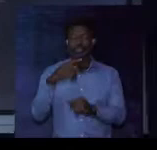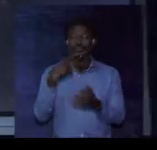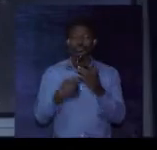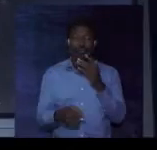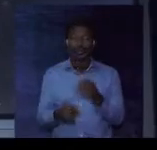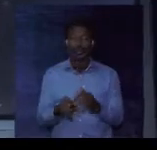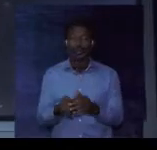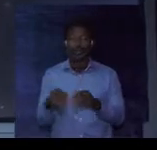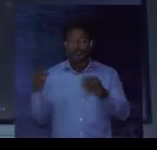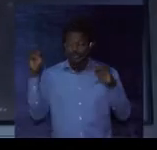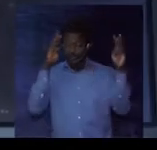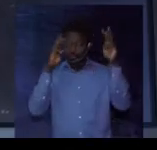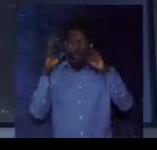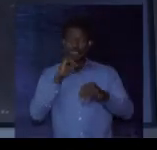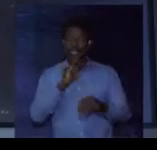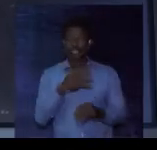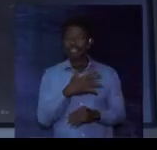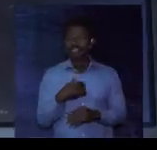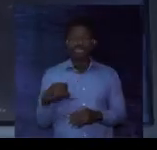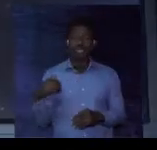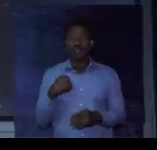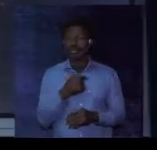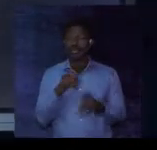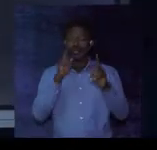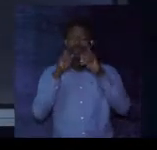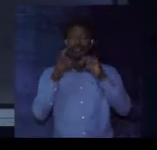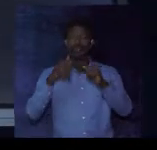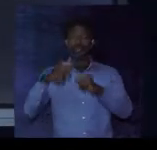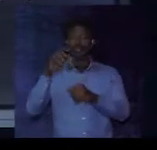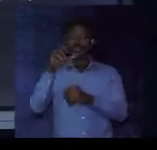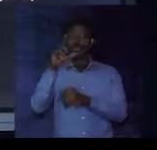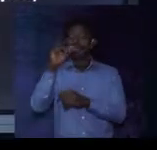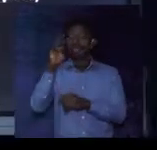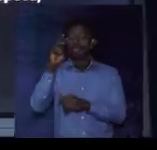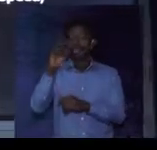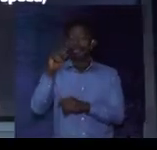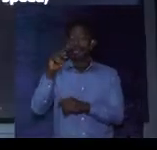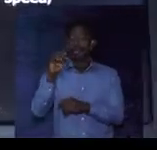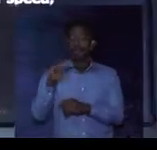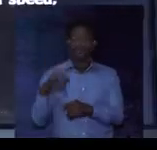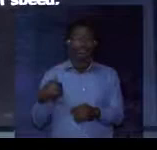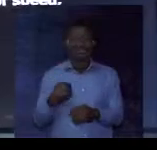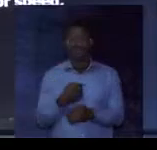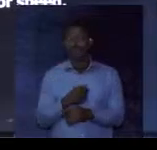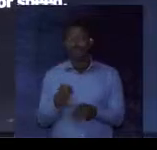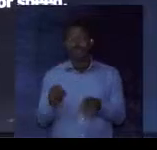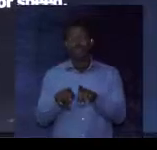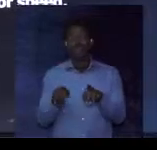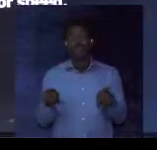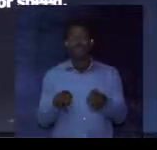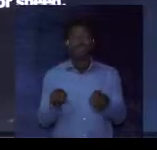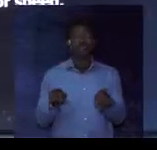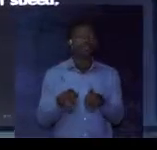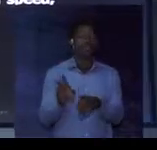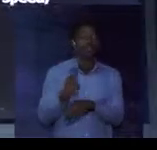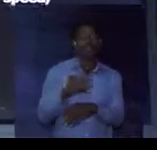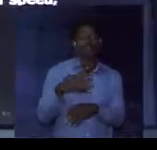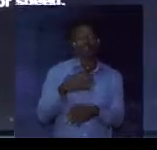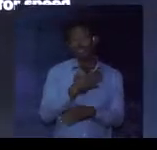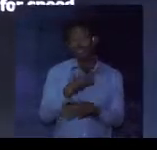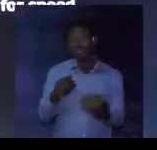successfully talked about what weather is, and we talked about climate. We differentiated